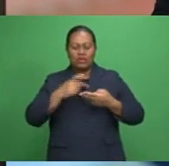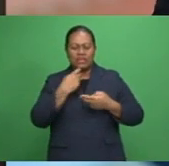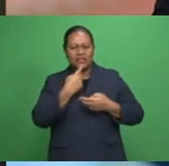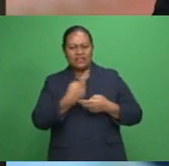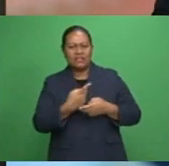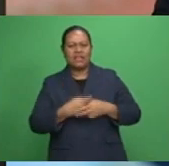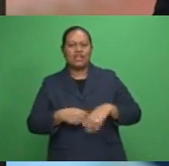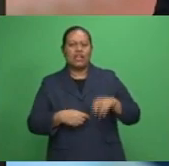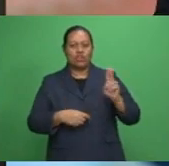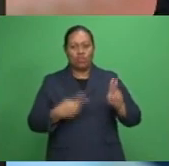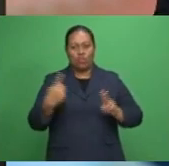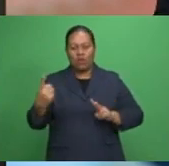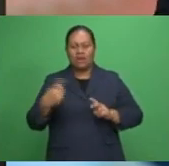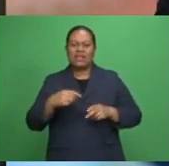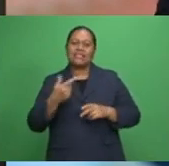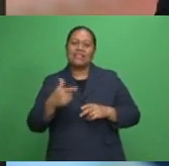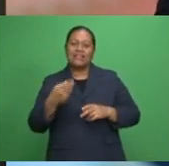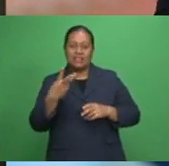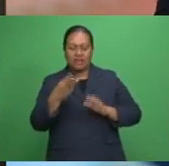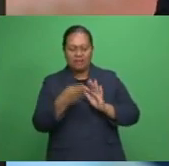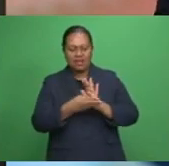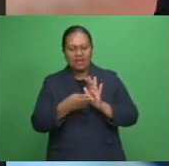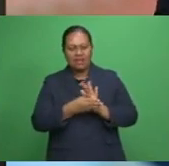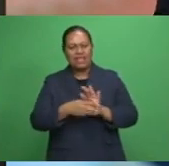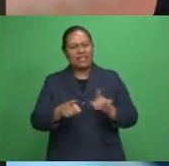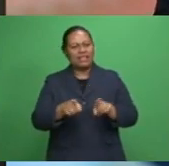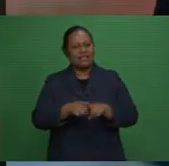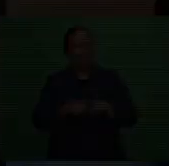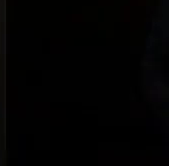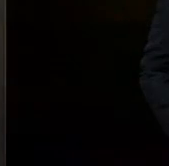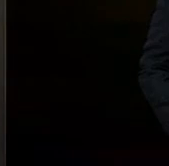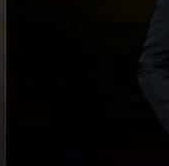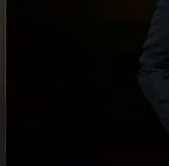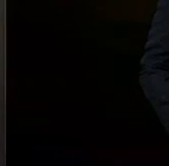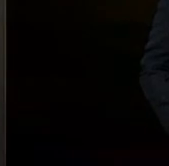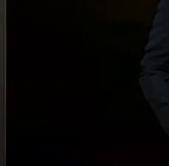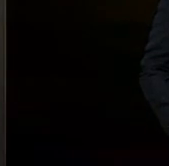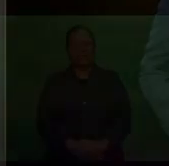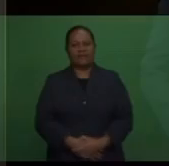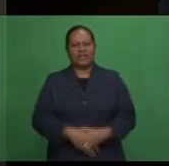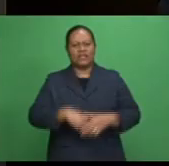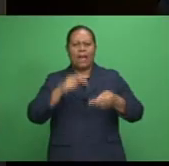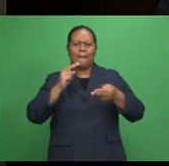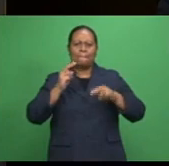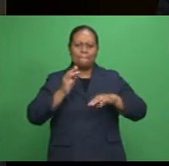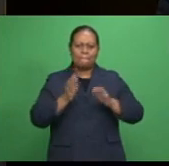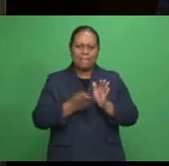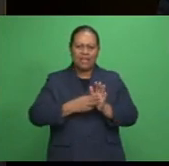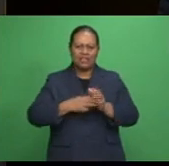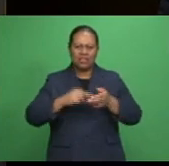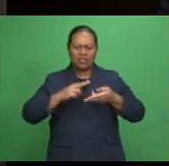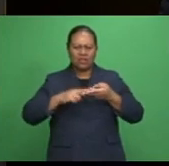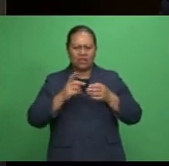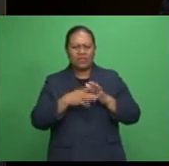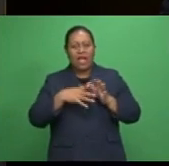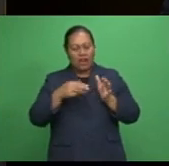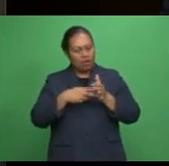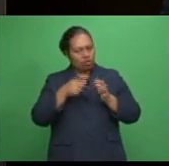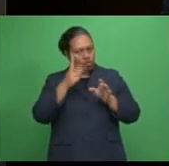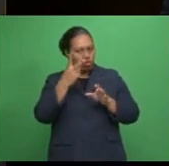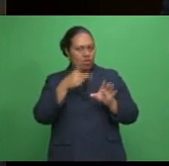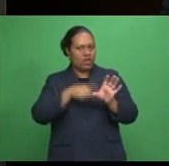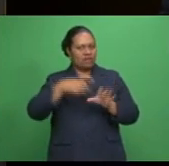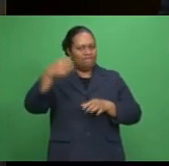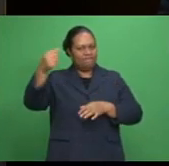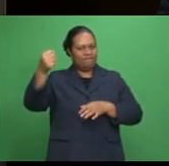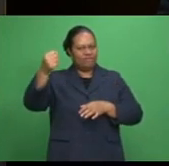for 73 minutes before the Saints scored in the 96th minute. Manchester City's 2-year suspension from European